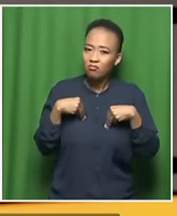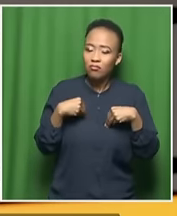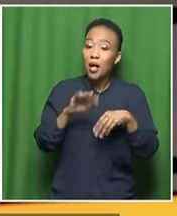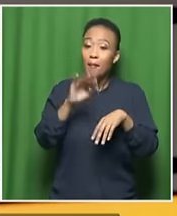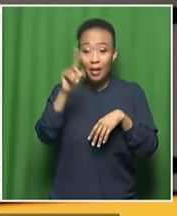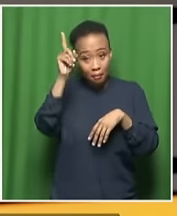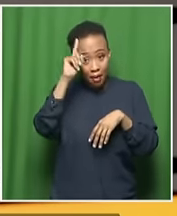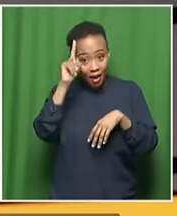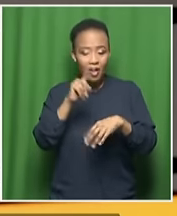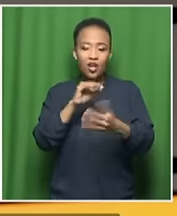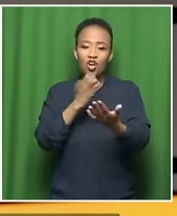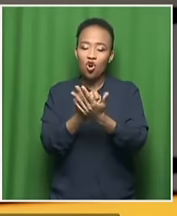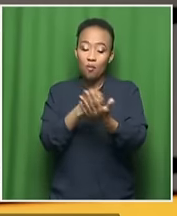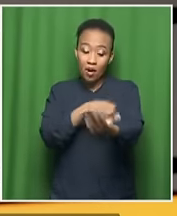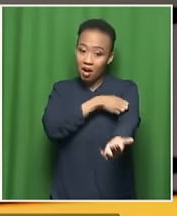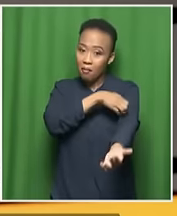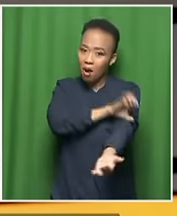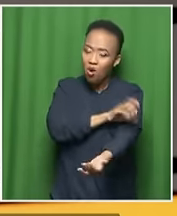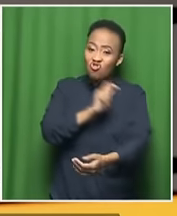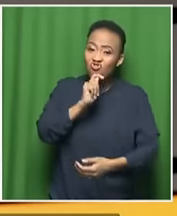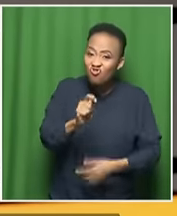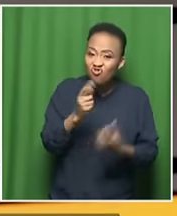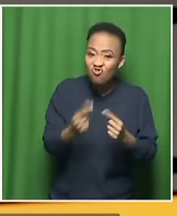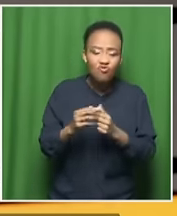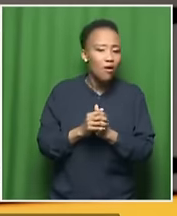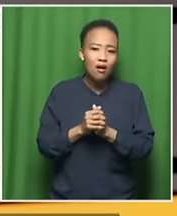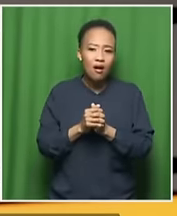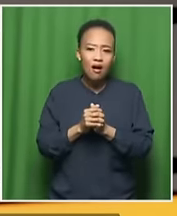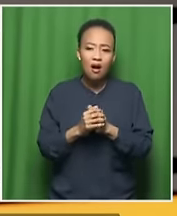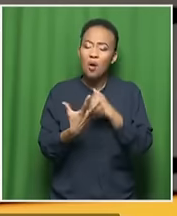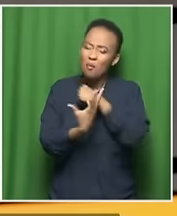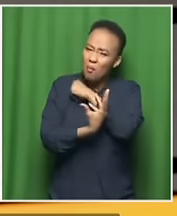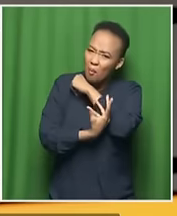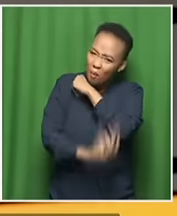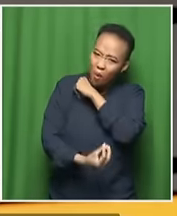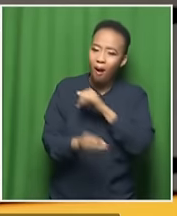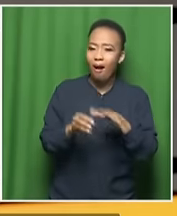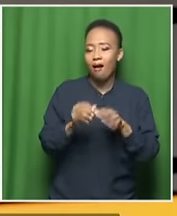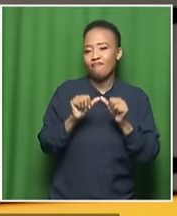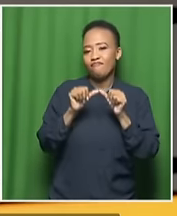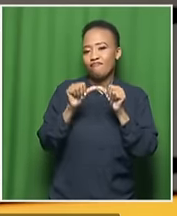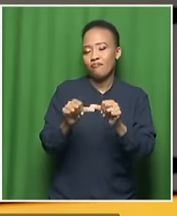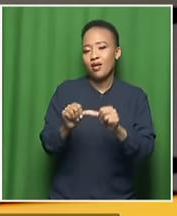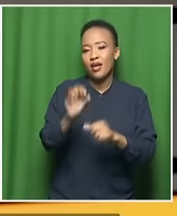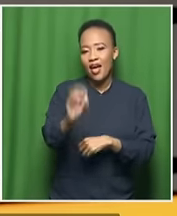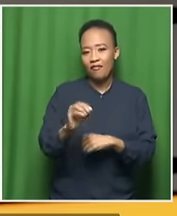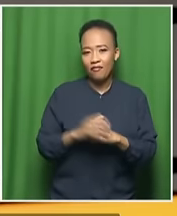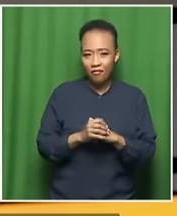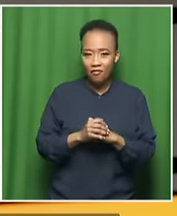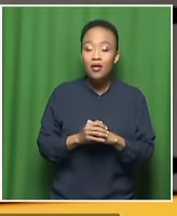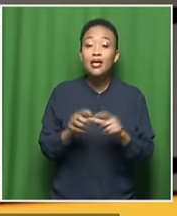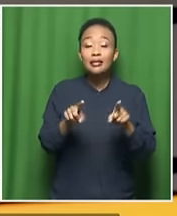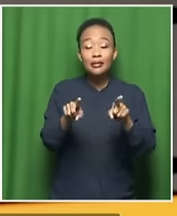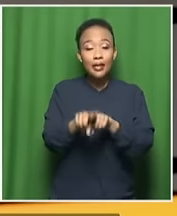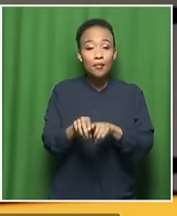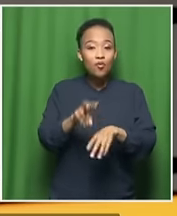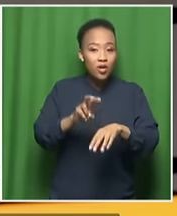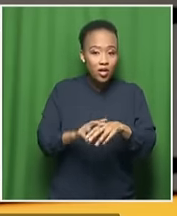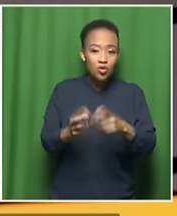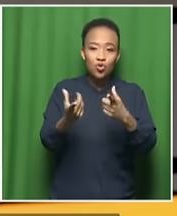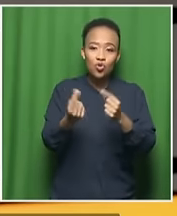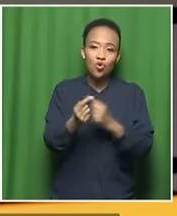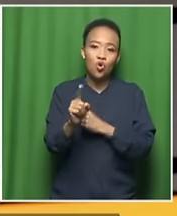the really poor and the masses of South Africa. It only enriched the elite who had the correct